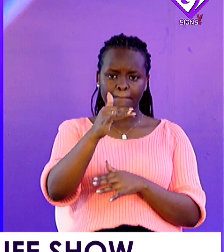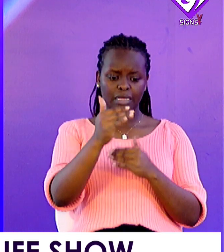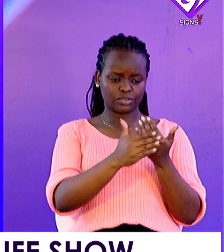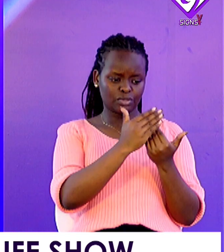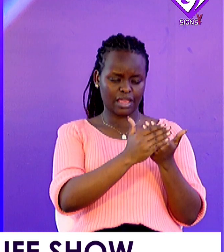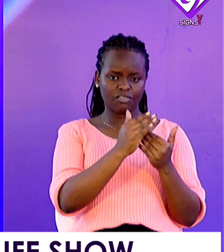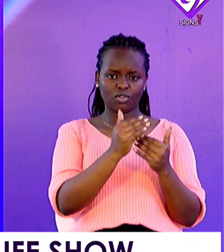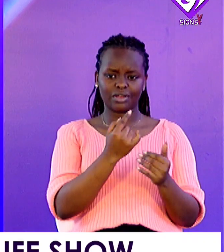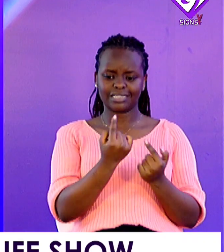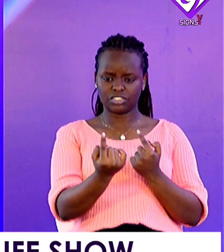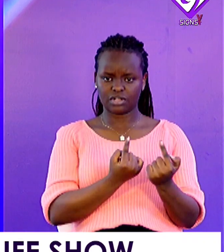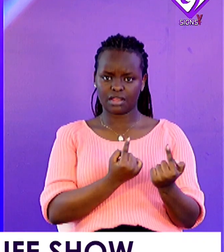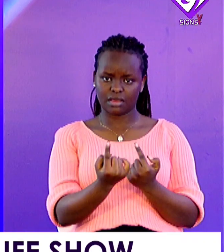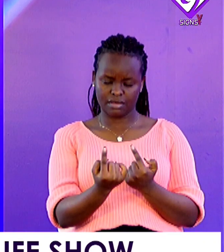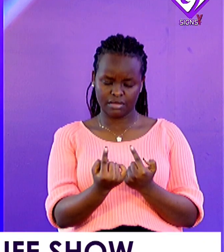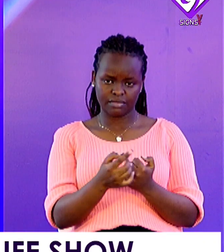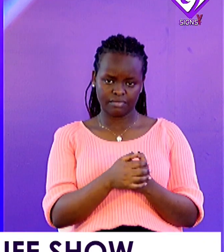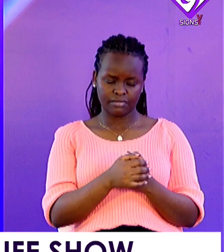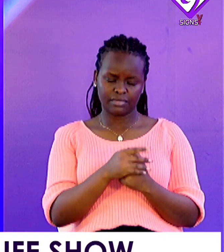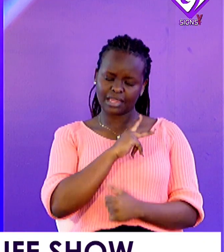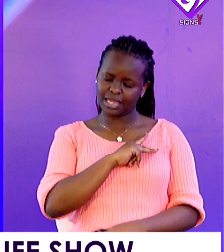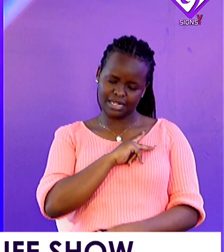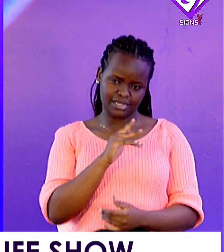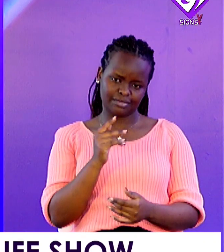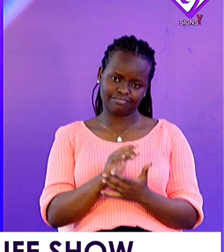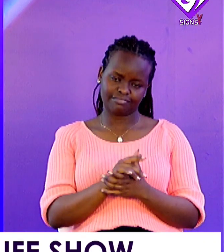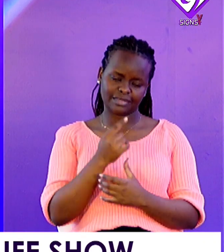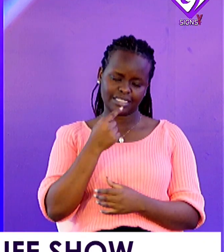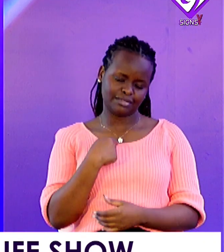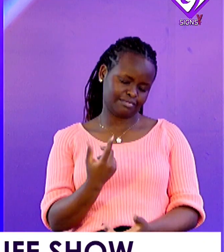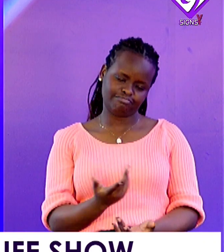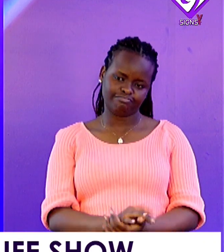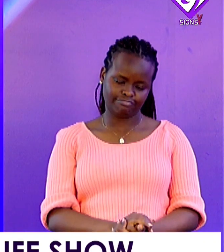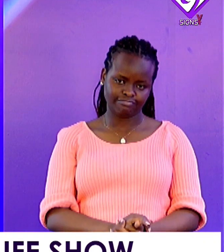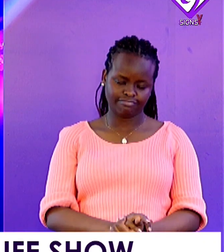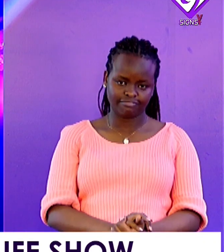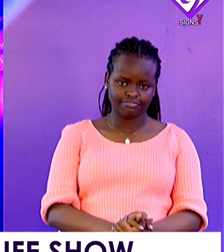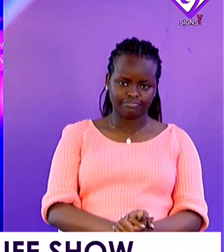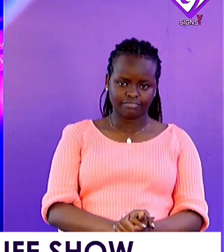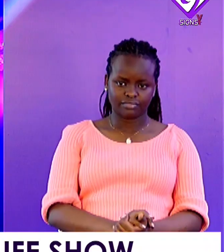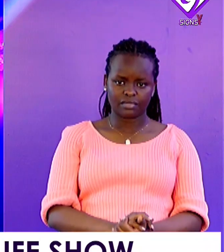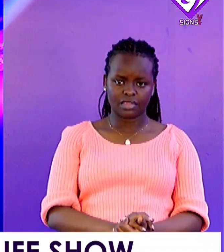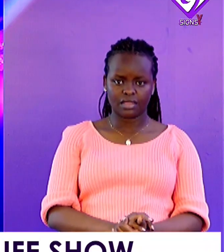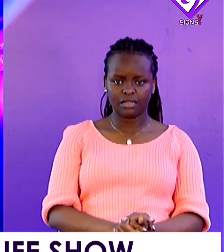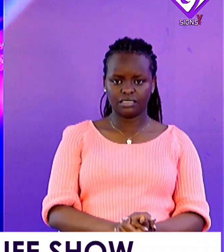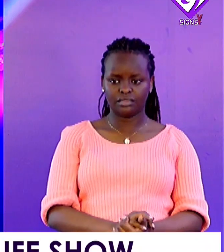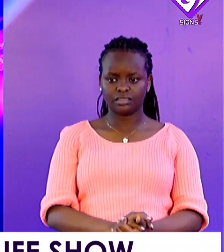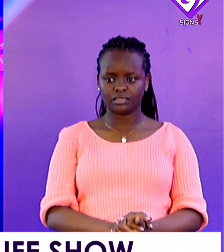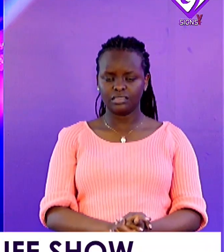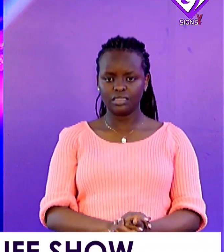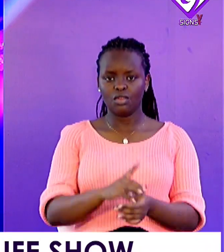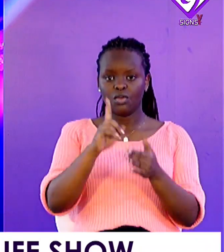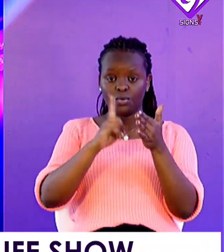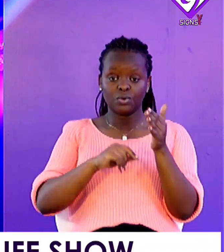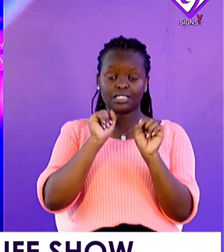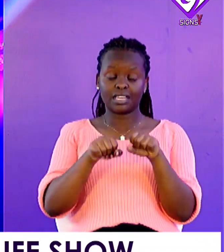for one another? Kindly, just shed a light on this. What I can comment about that